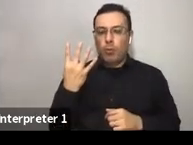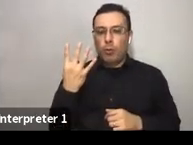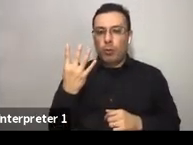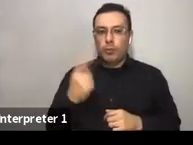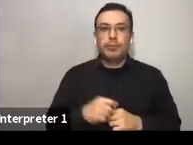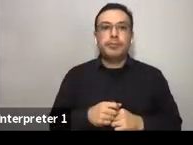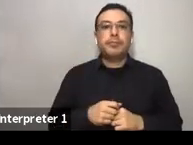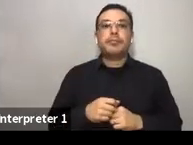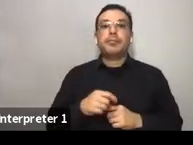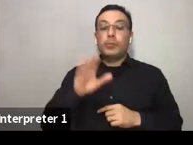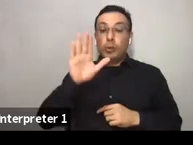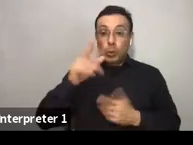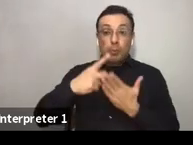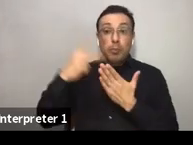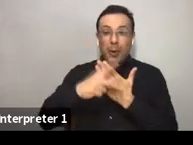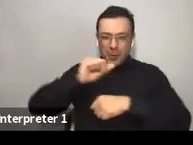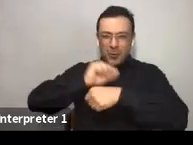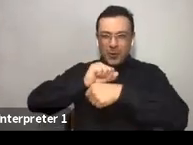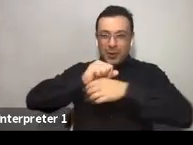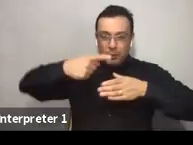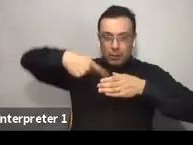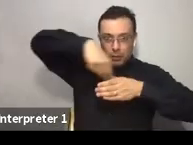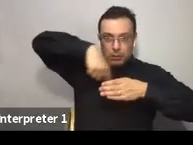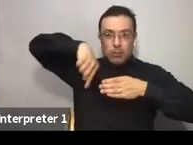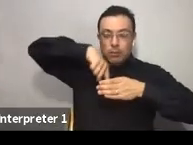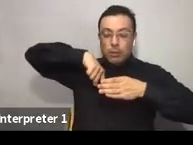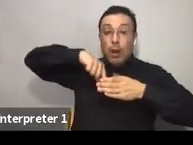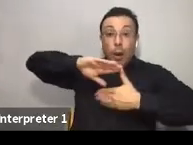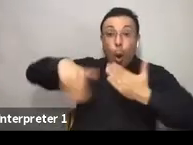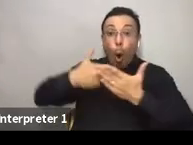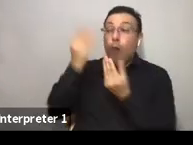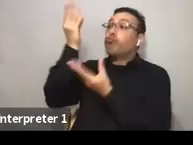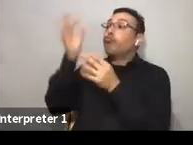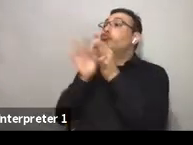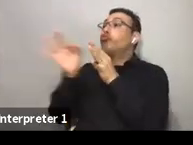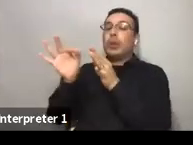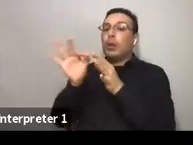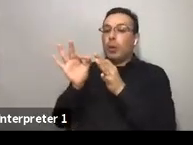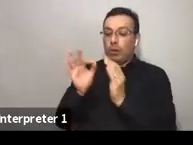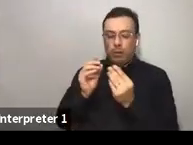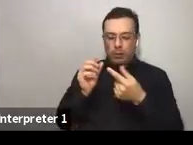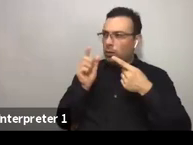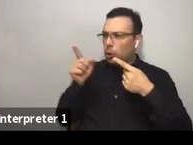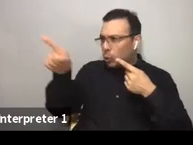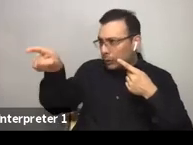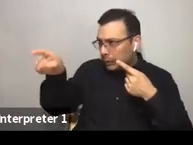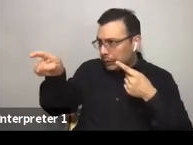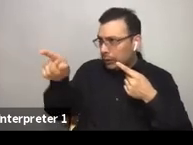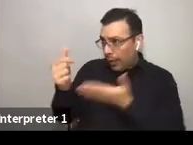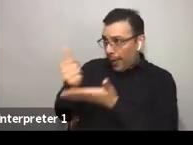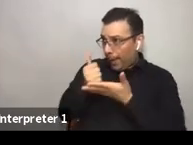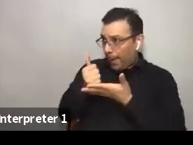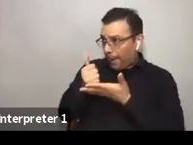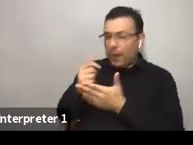services program information that needs to be shared in order to help the survivor get their needs met. That's the only purpose of sharing